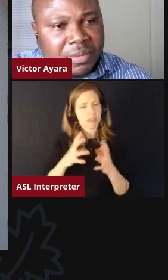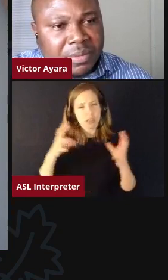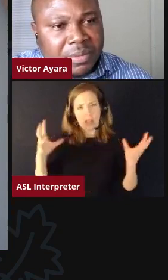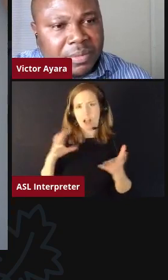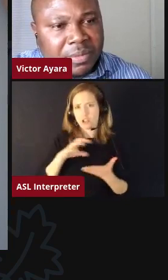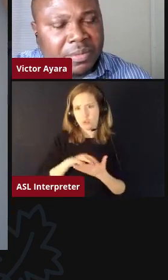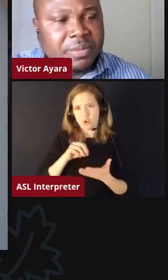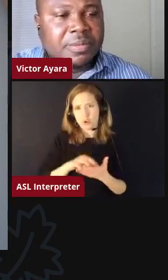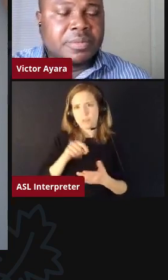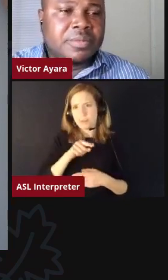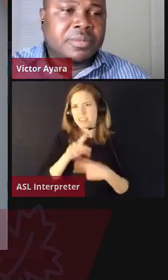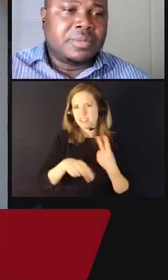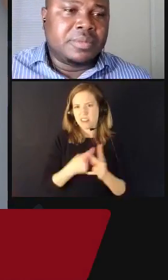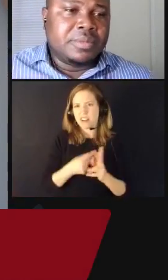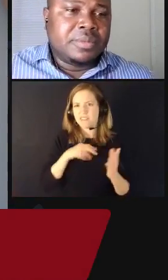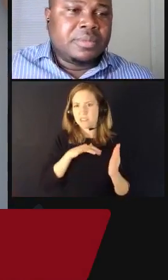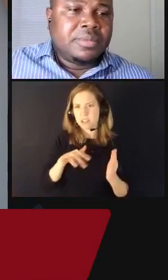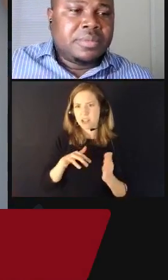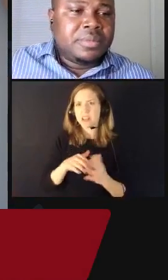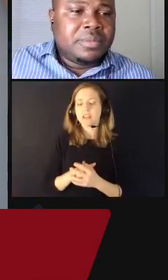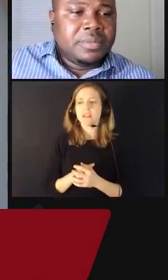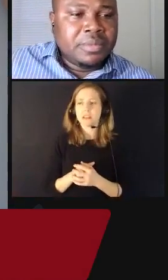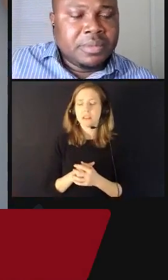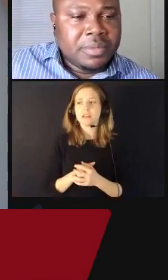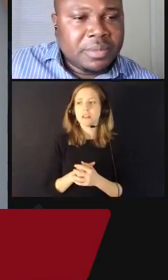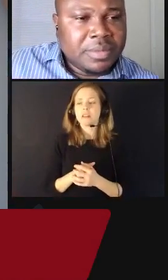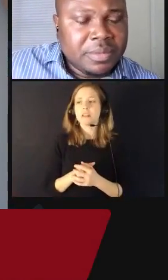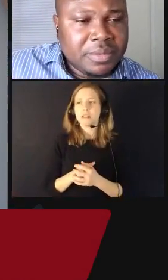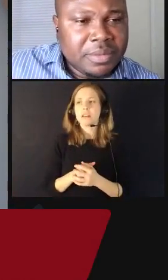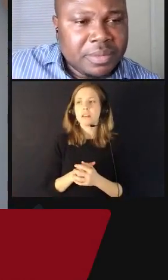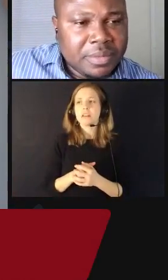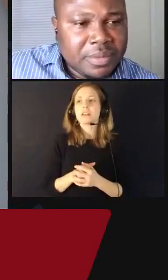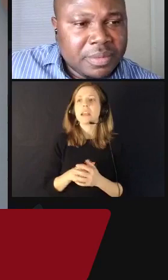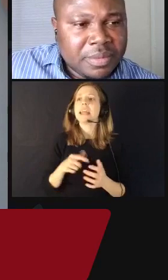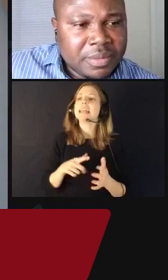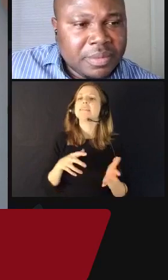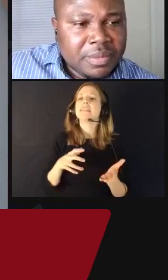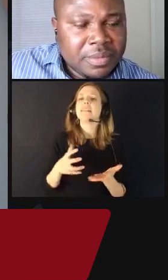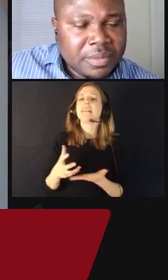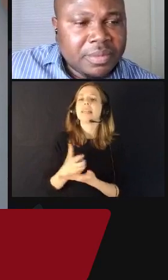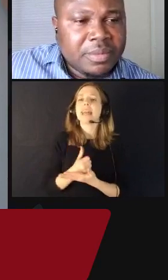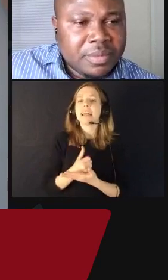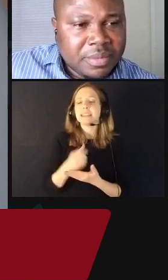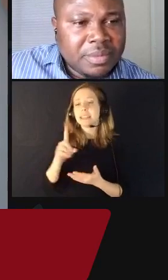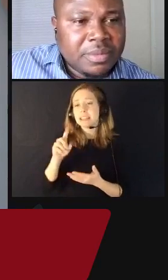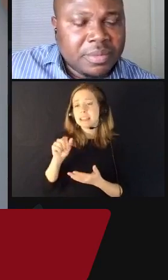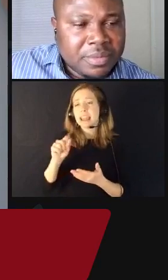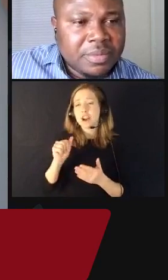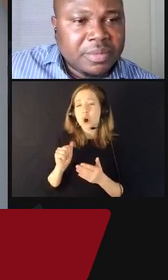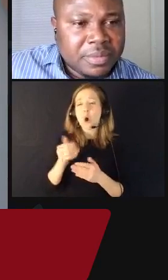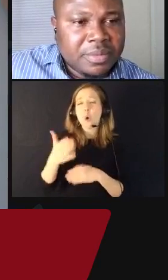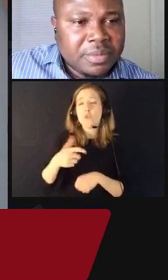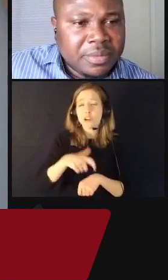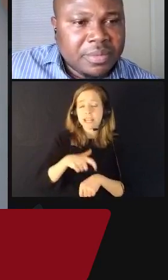What I really like about this study is it's really collecting longitudinal. So that means that they're collecting data over time for these